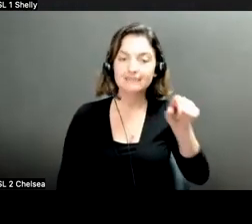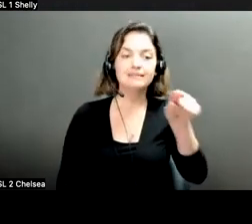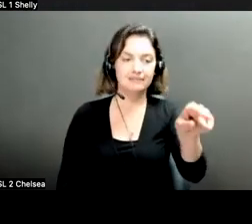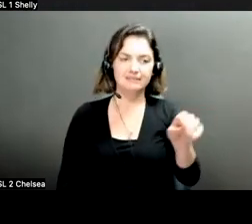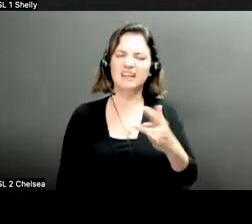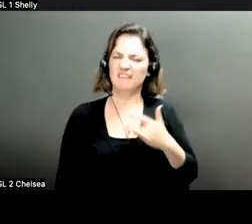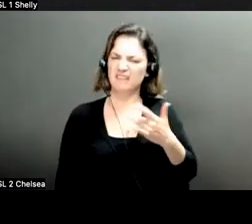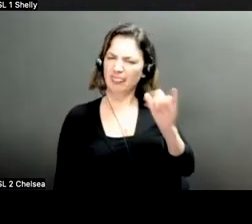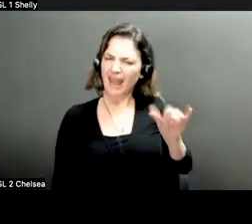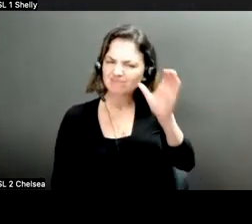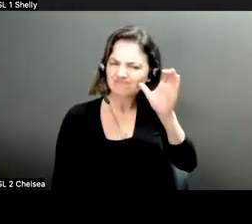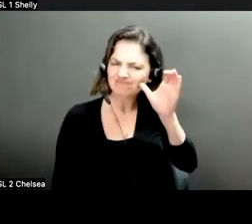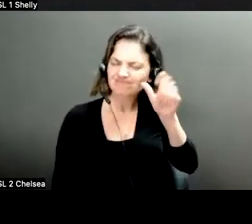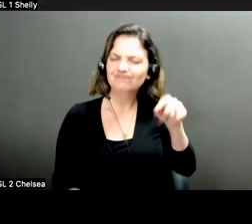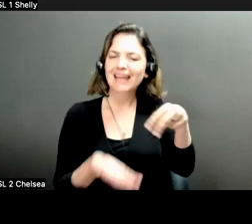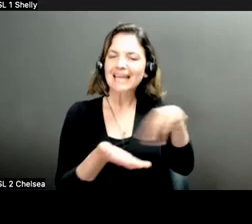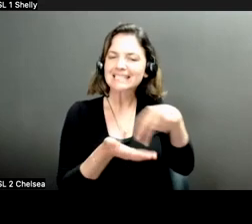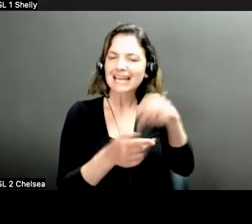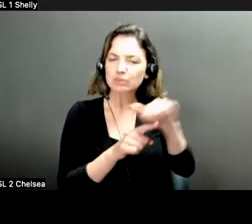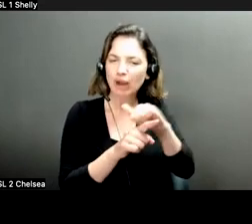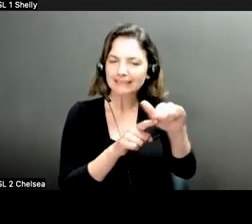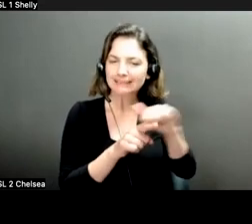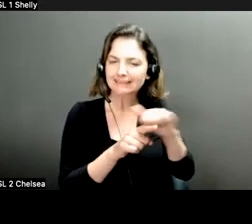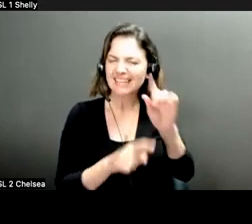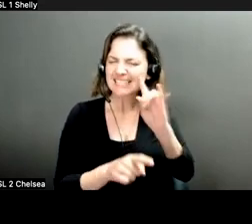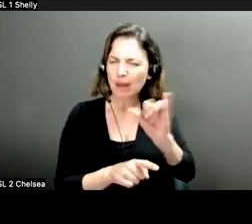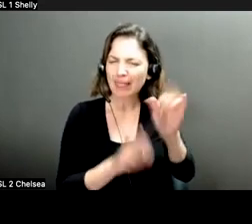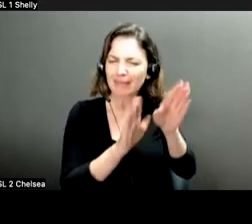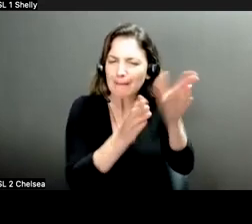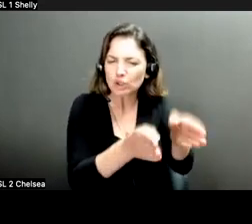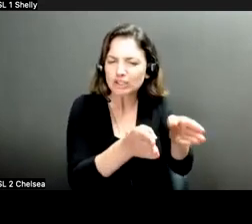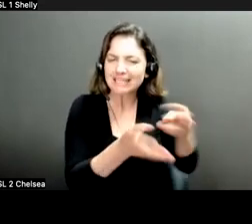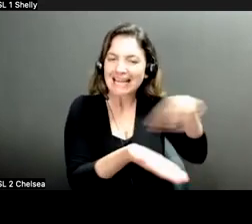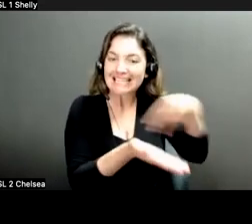that this person is dancing on her hands.